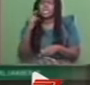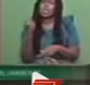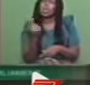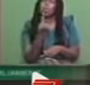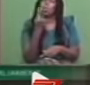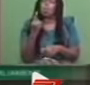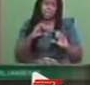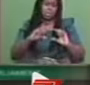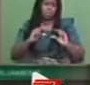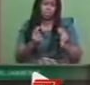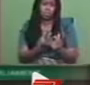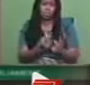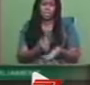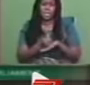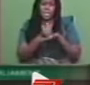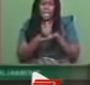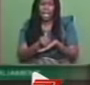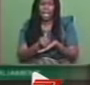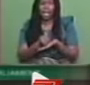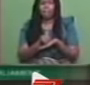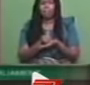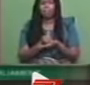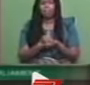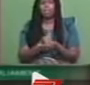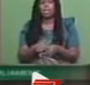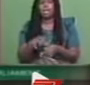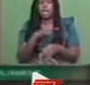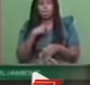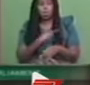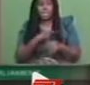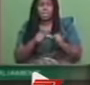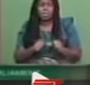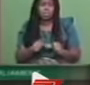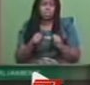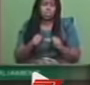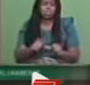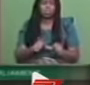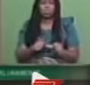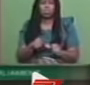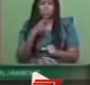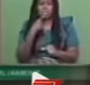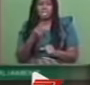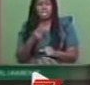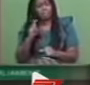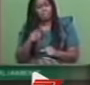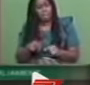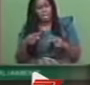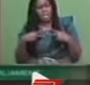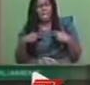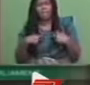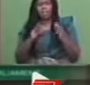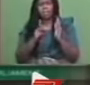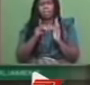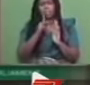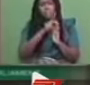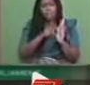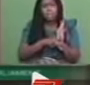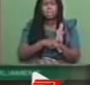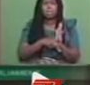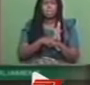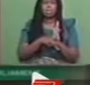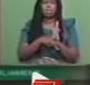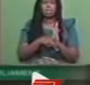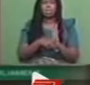poor. We continue to advocate policies to promote social mobility and aspiration.